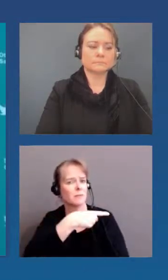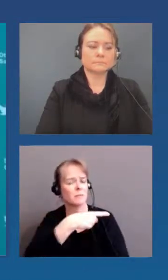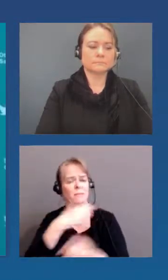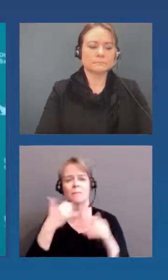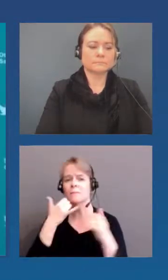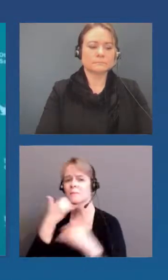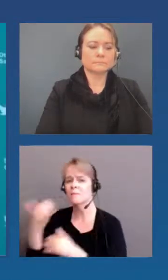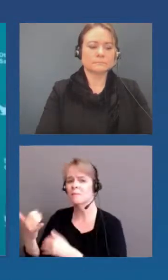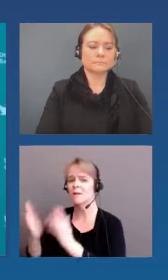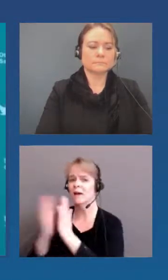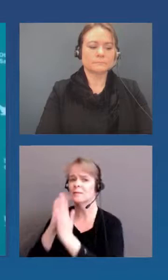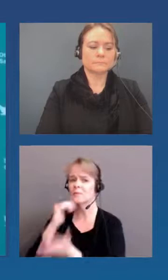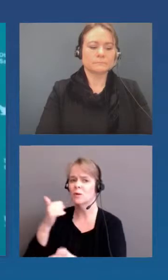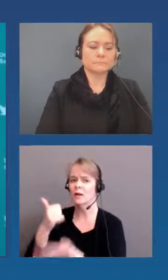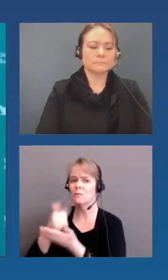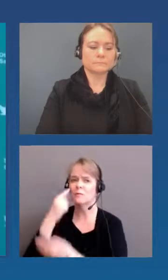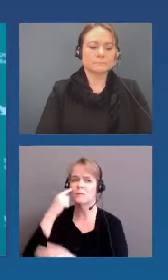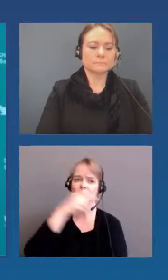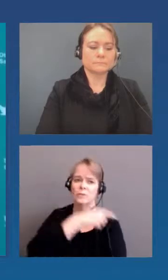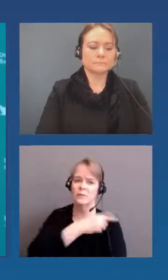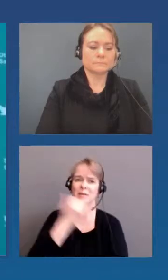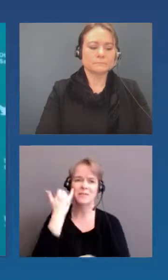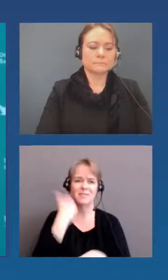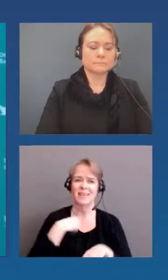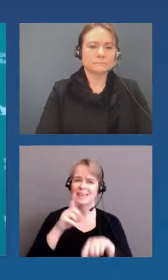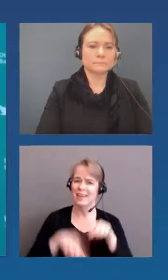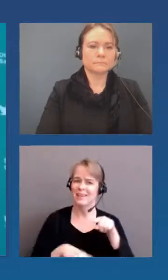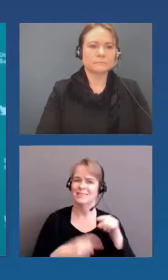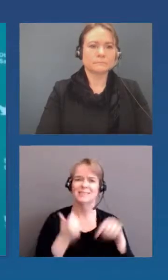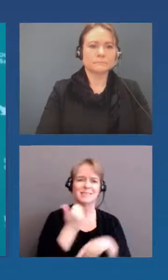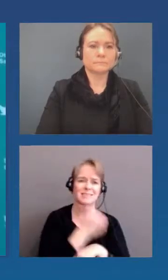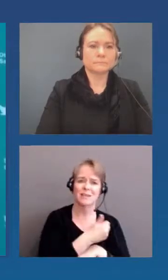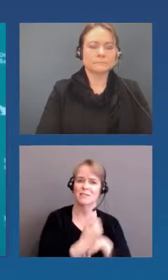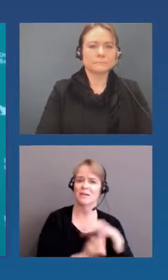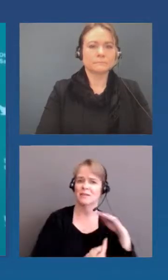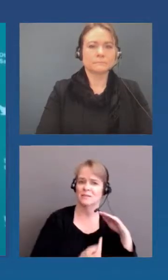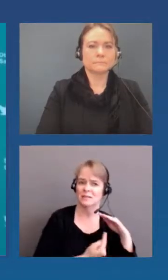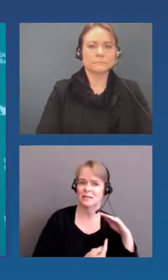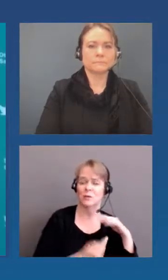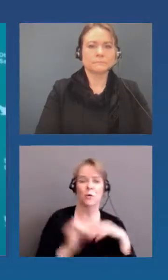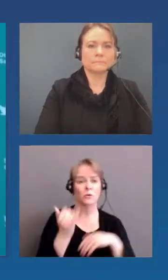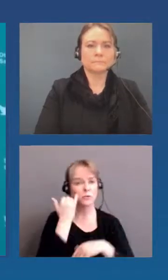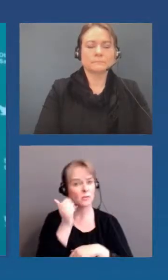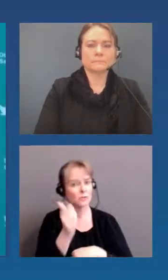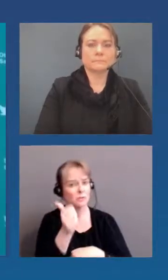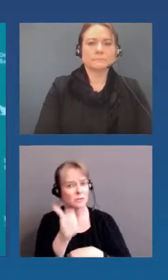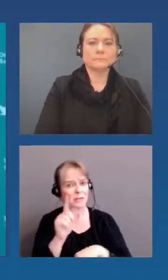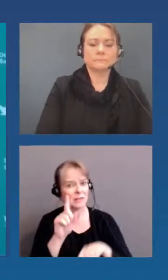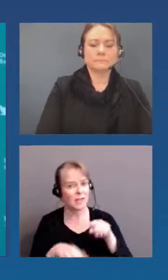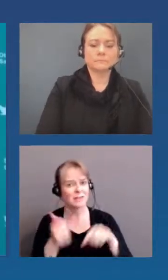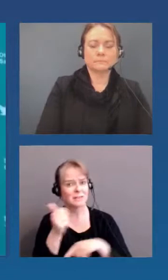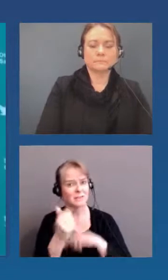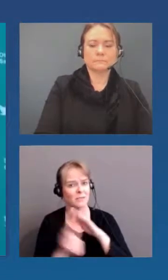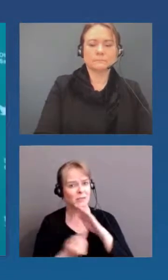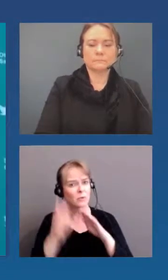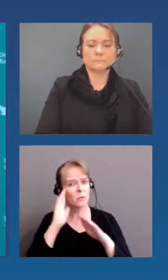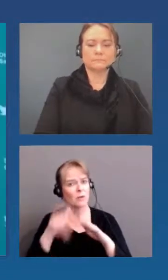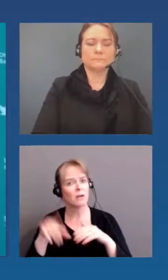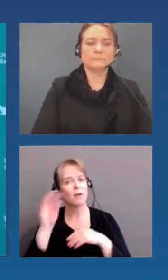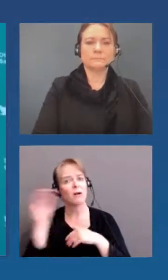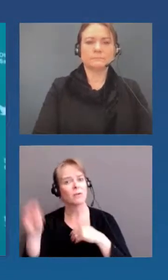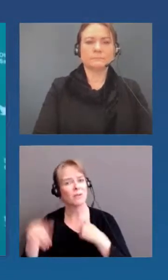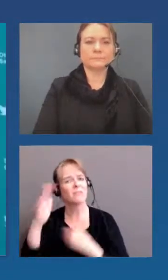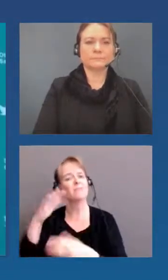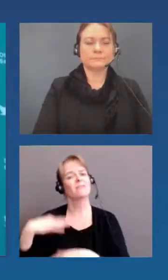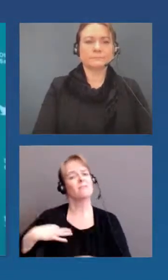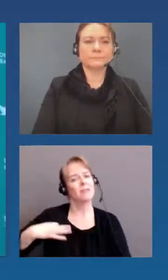Additionally, if you're unable to self-isolate from others at home, Ottawa has a voluntary isolation center